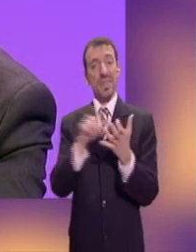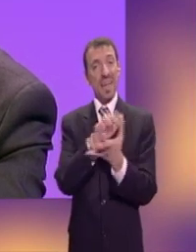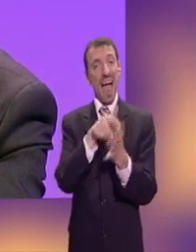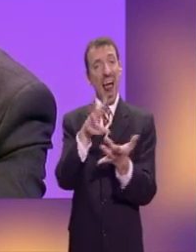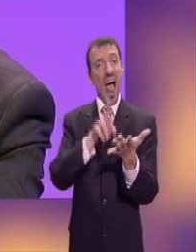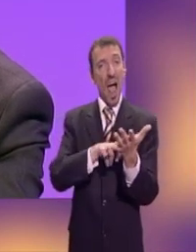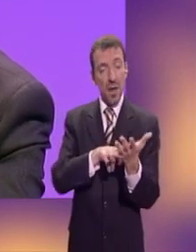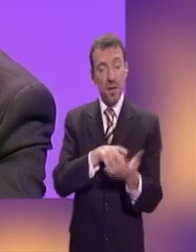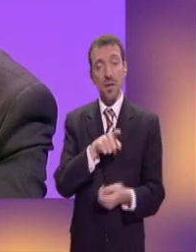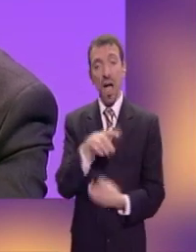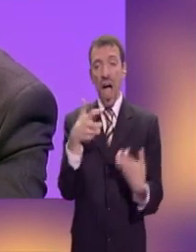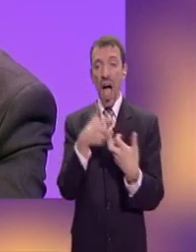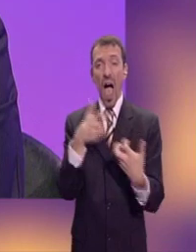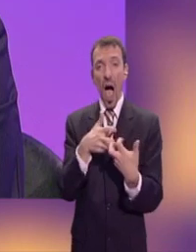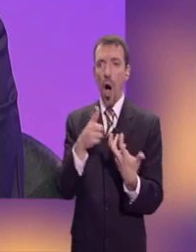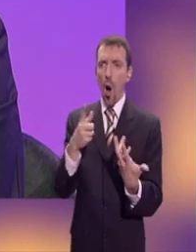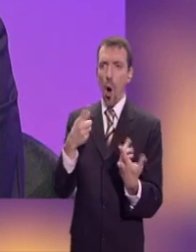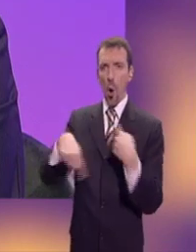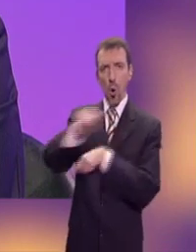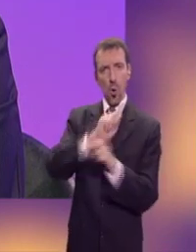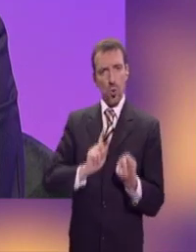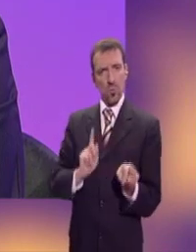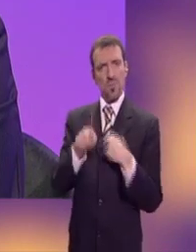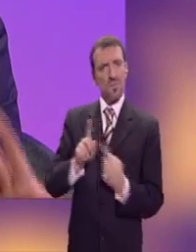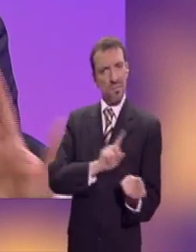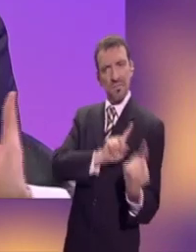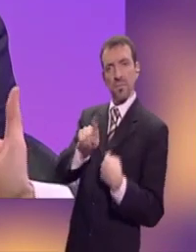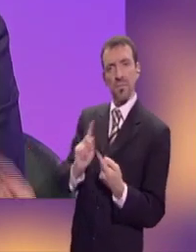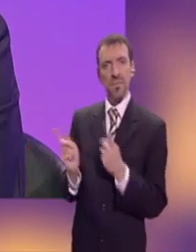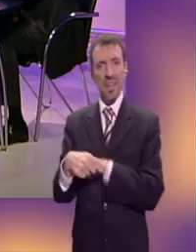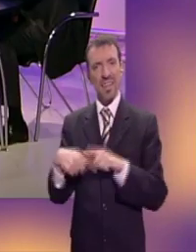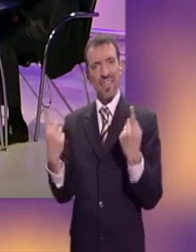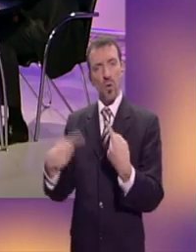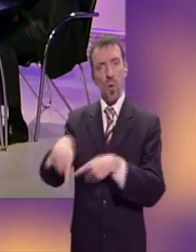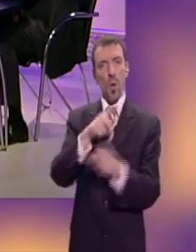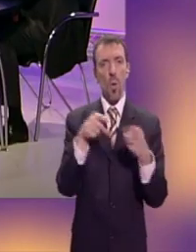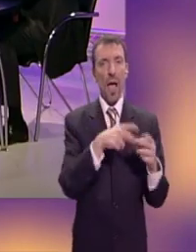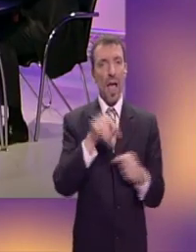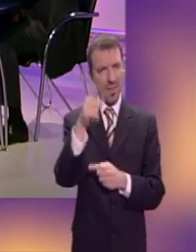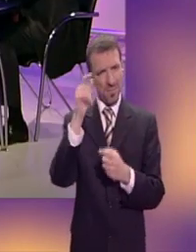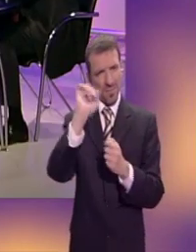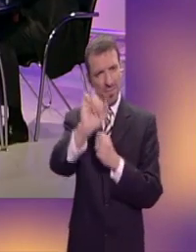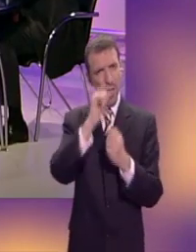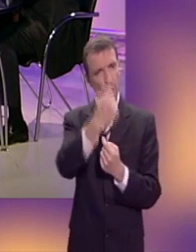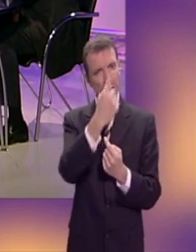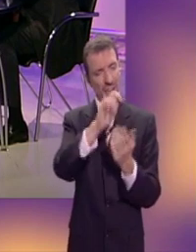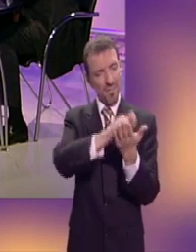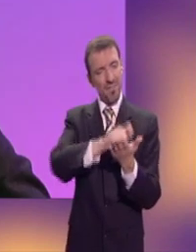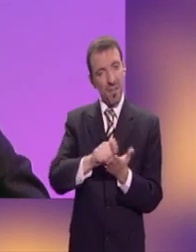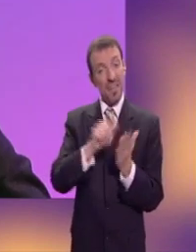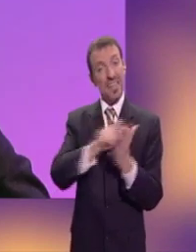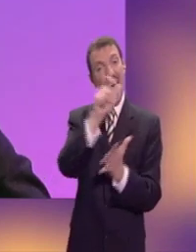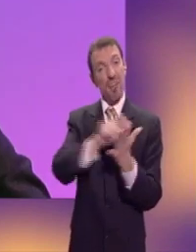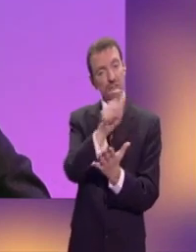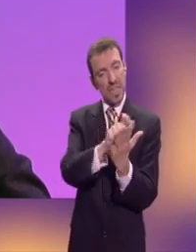Callaghan and how you all responded to it in different ways. It's interesting, Tony, my source for this is your own diaries, which are fascinating. I mean, clearly